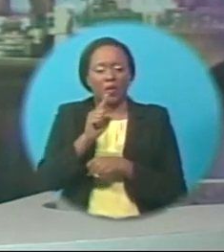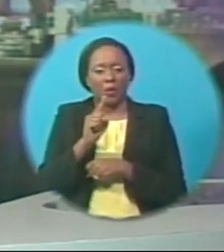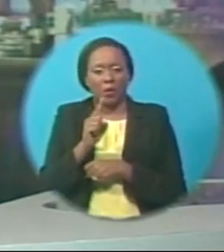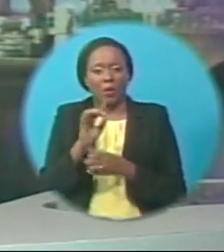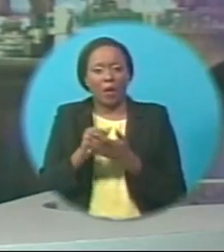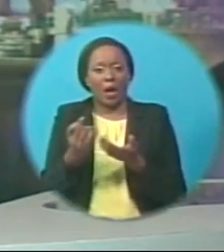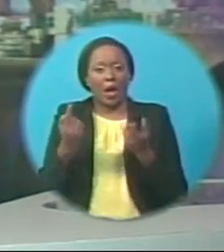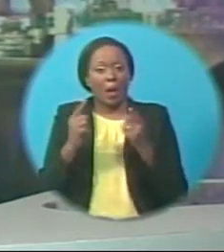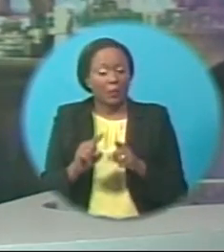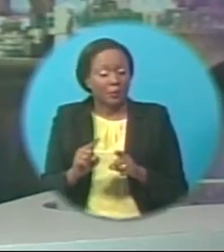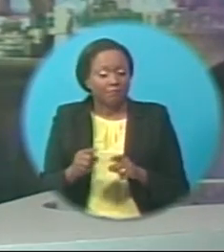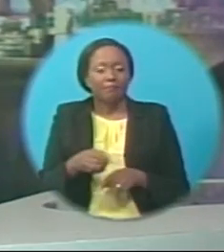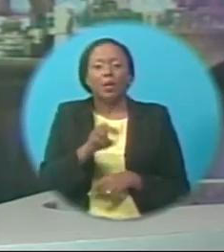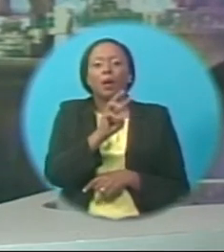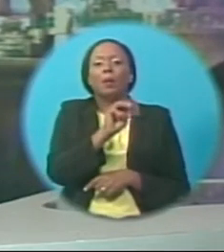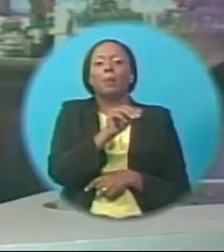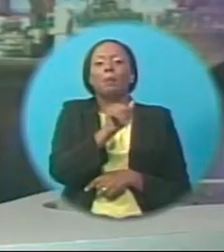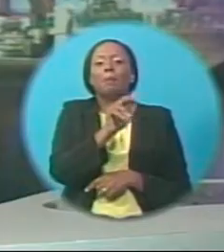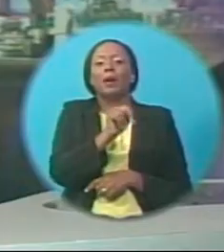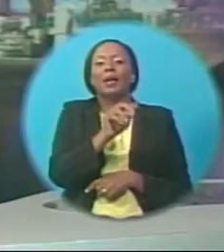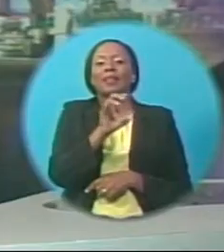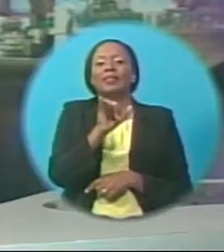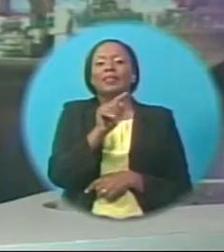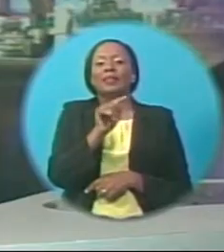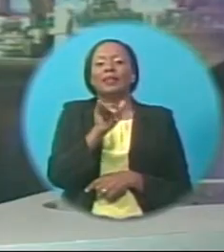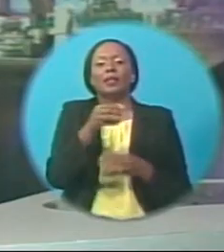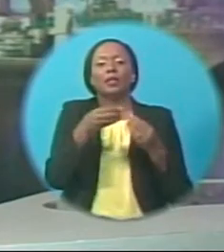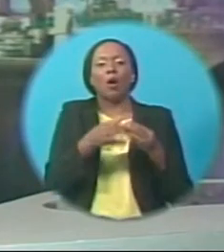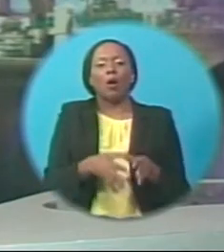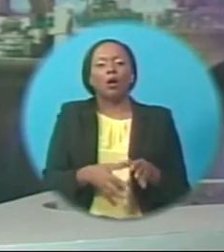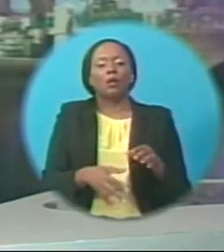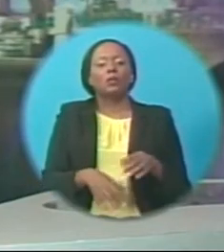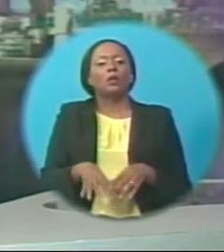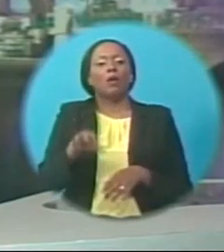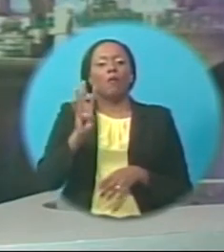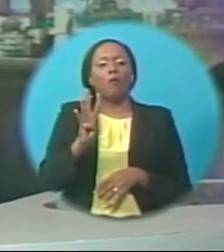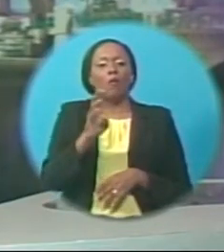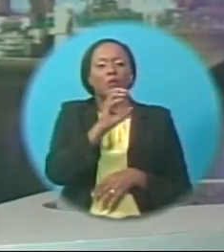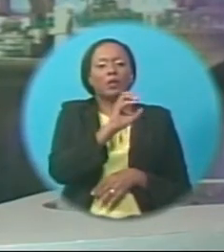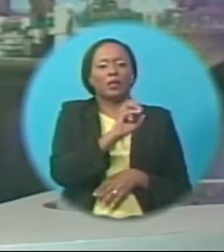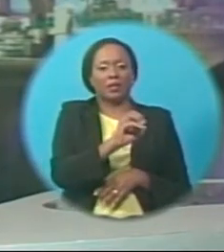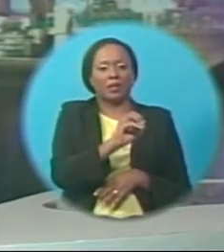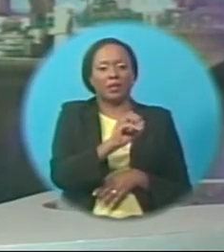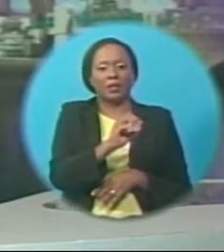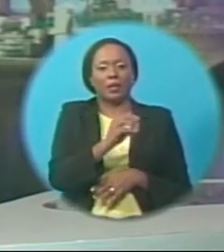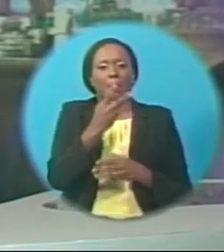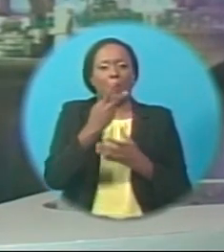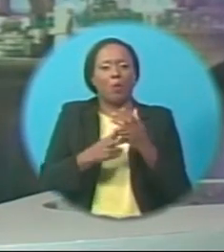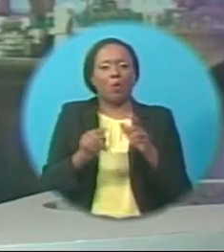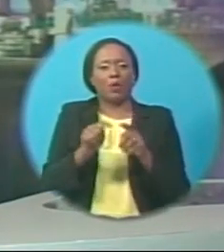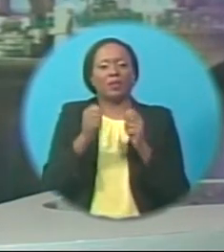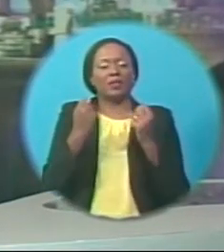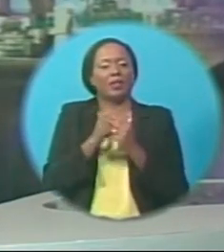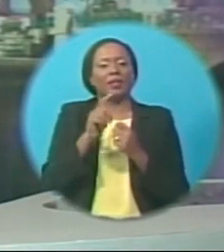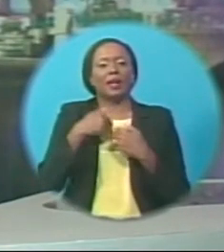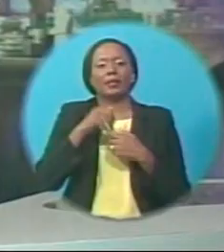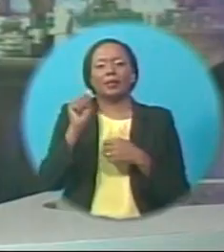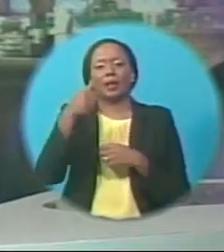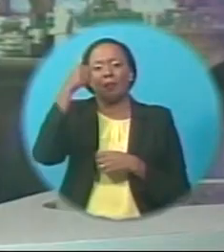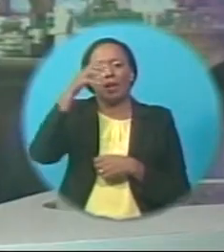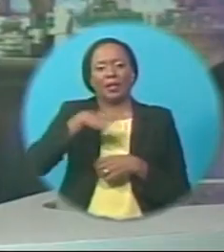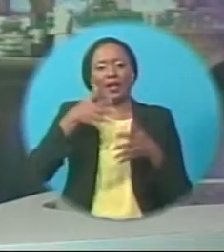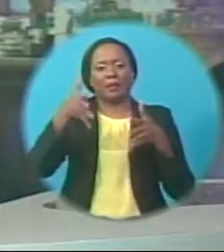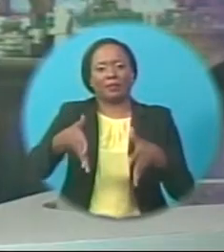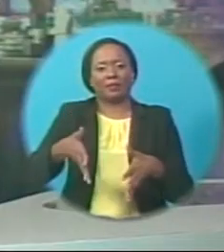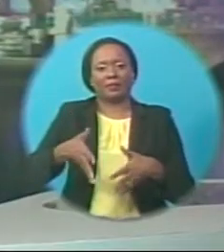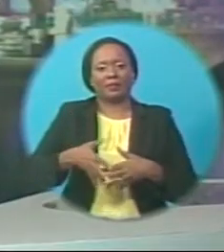as Manchester City went down 4-0 in a one-sided Champions League contest that saw both teams ending with 10